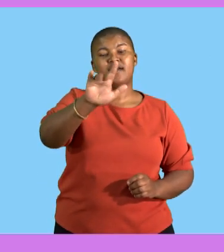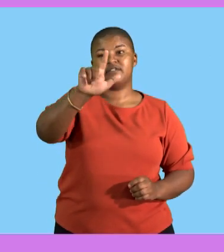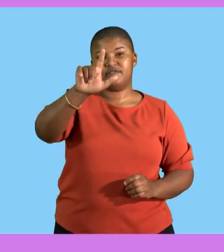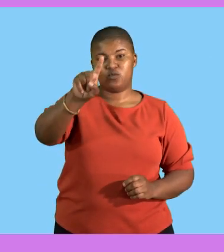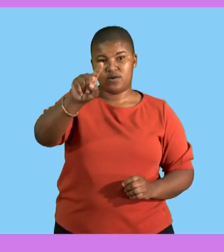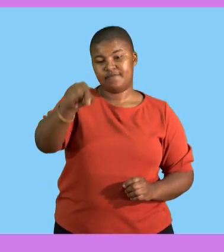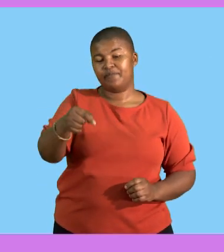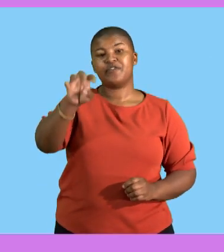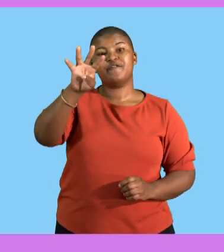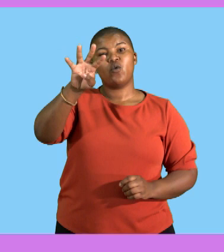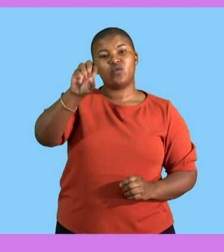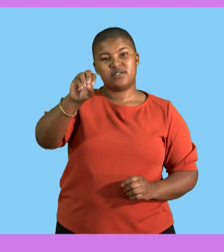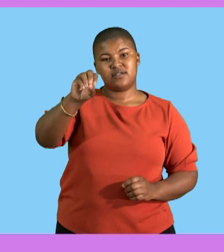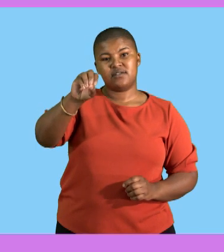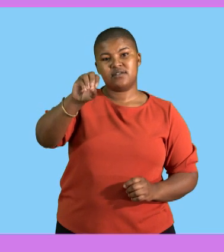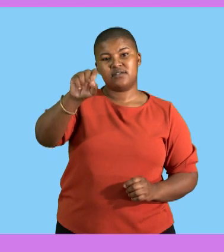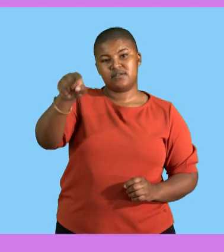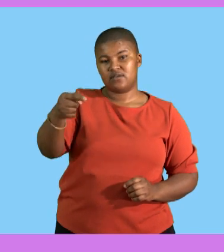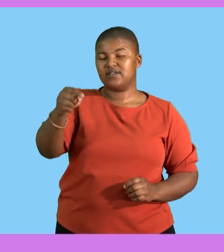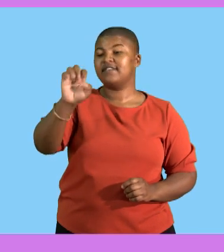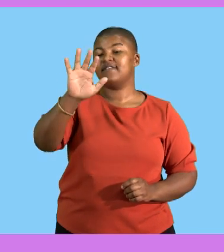4,581 plus